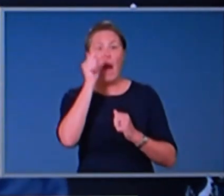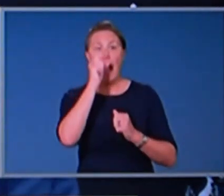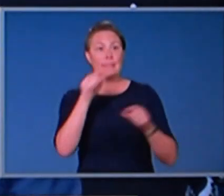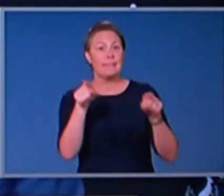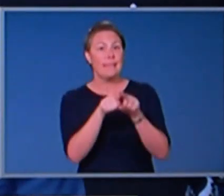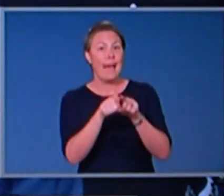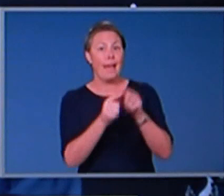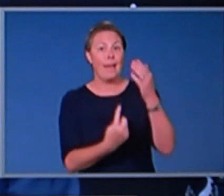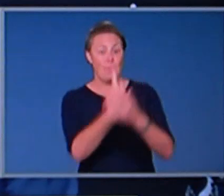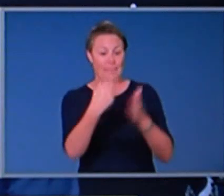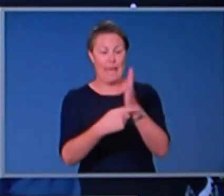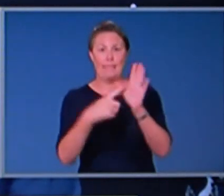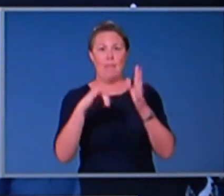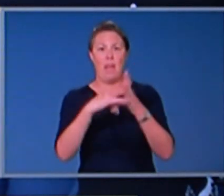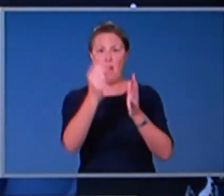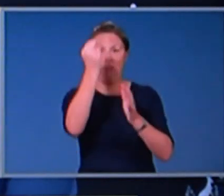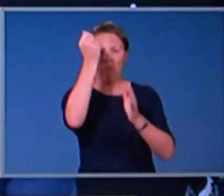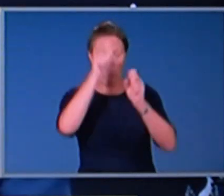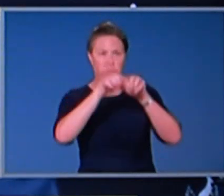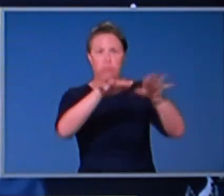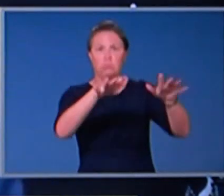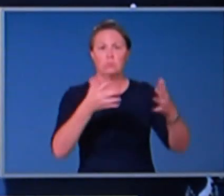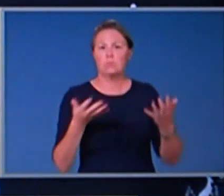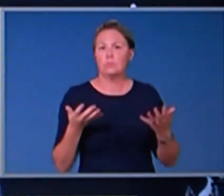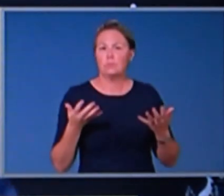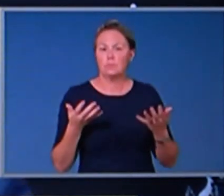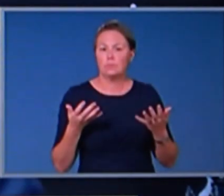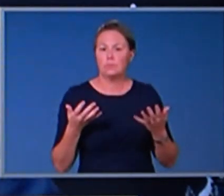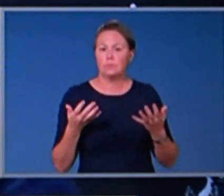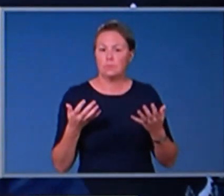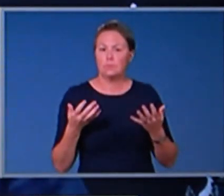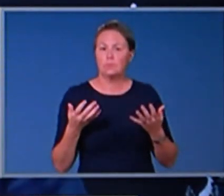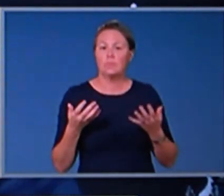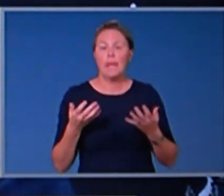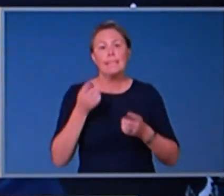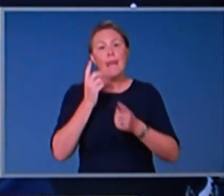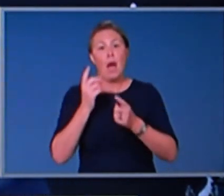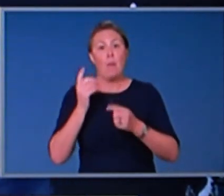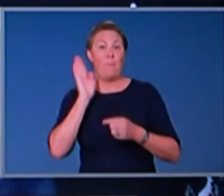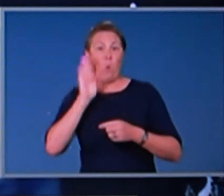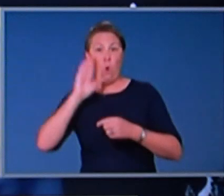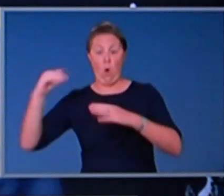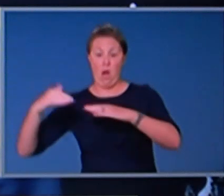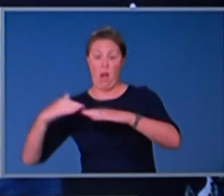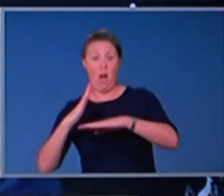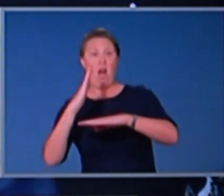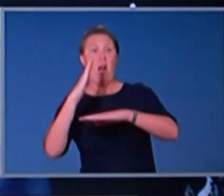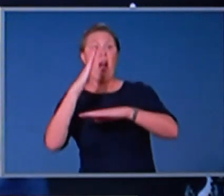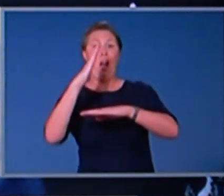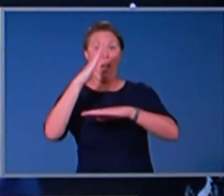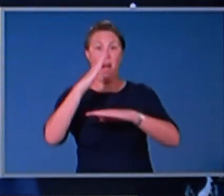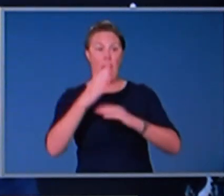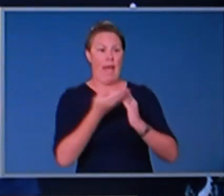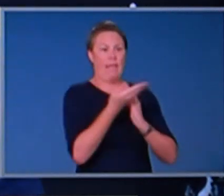if we hadn't put those distancing measures, we may have seen it rapidly go above 1 fairly quickly. So